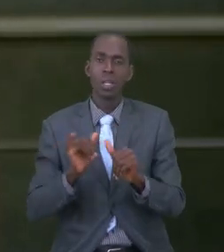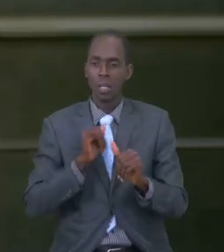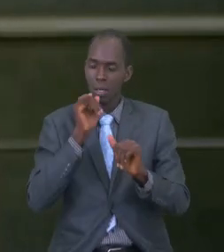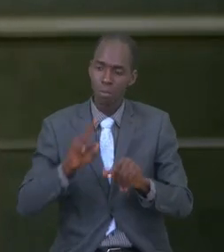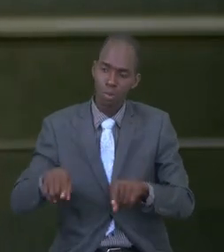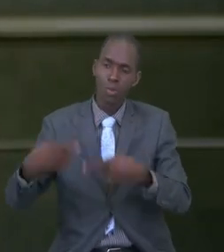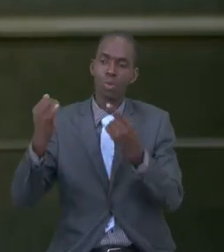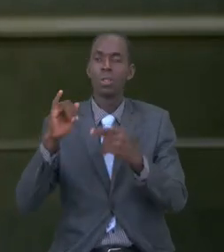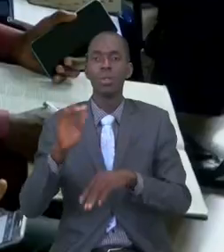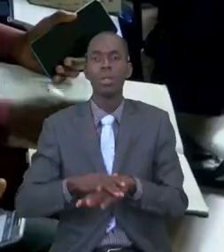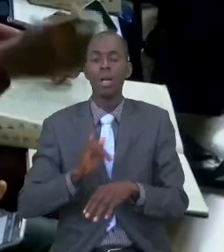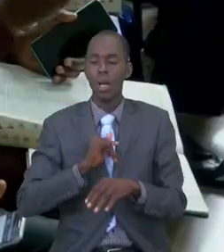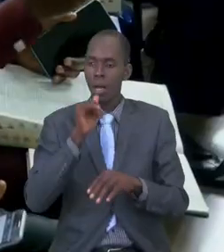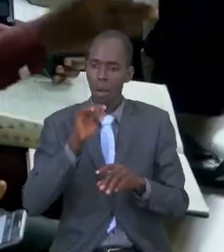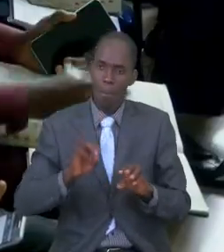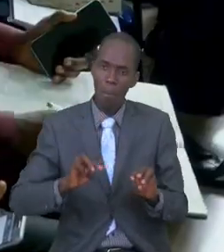I am moving on.